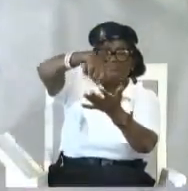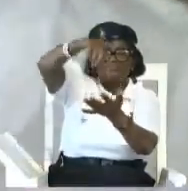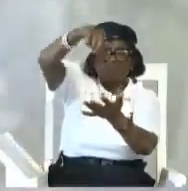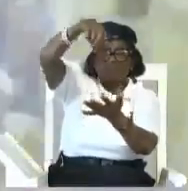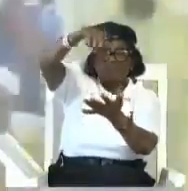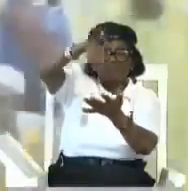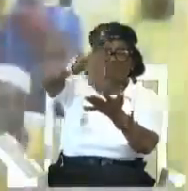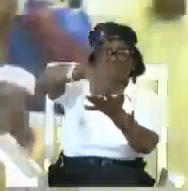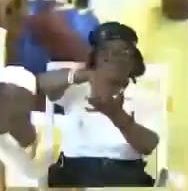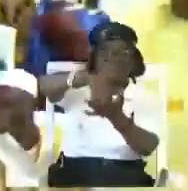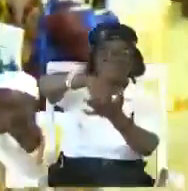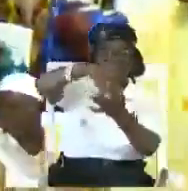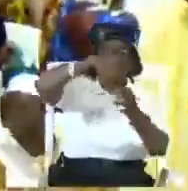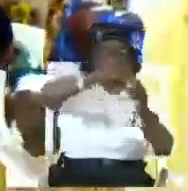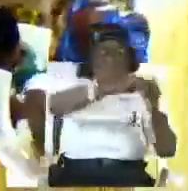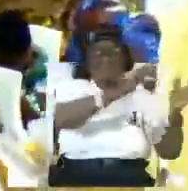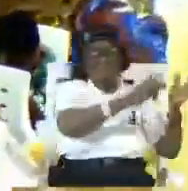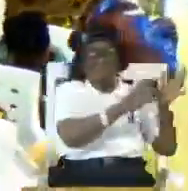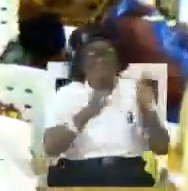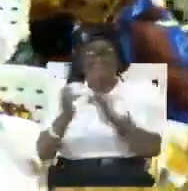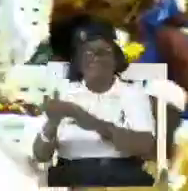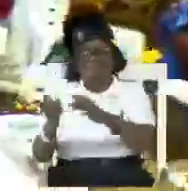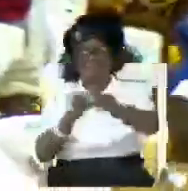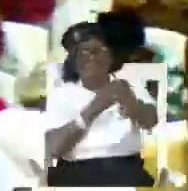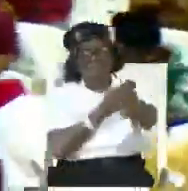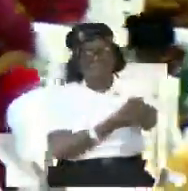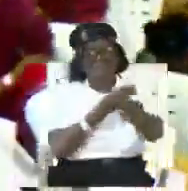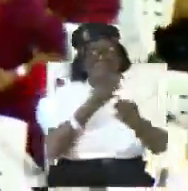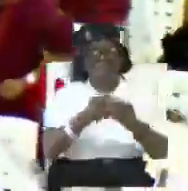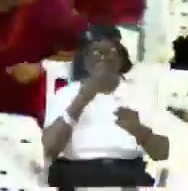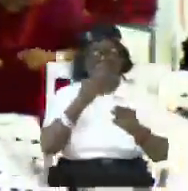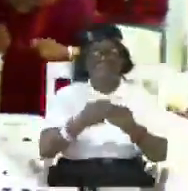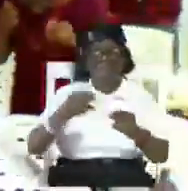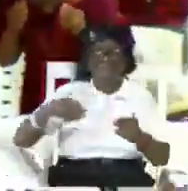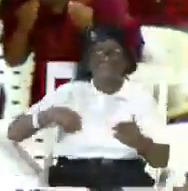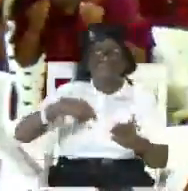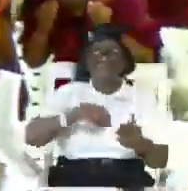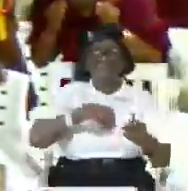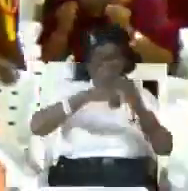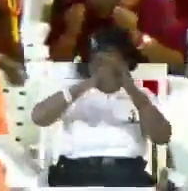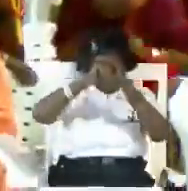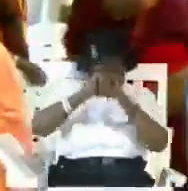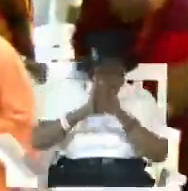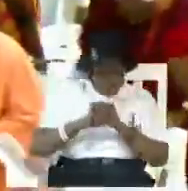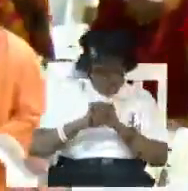In Jesus' mighty name we worship.